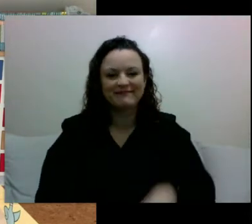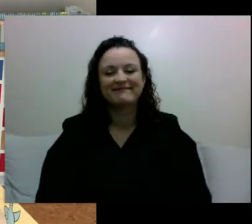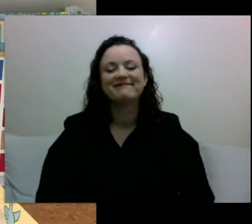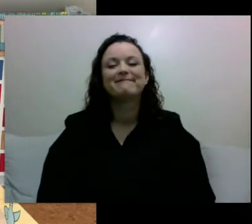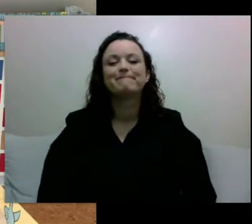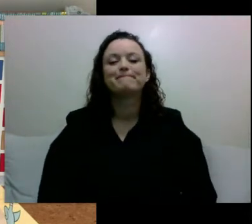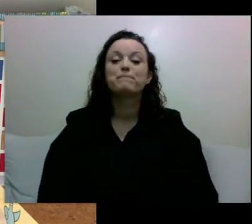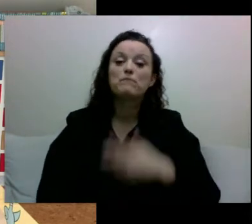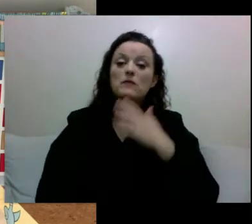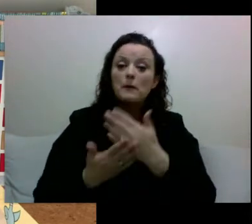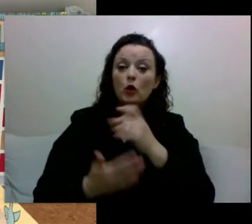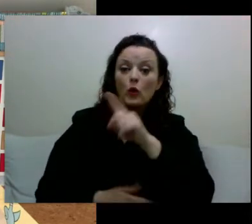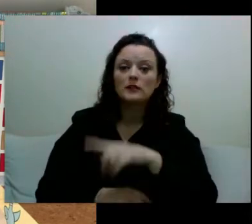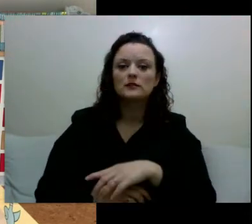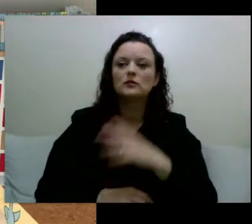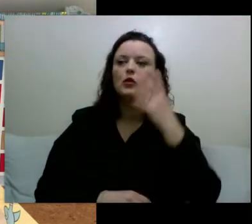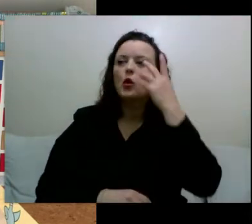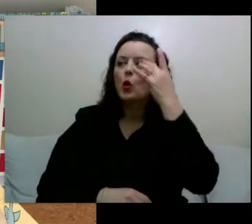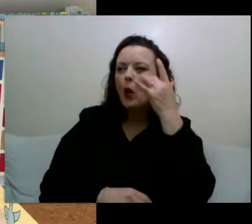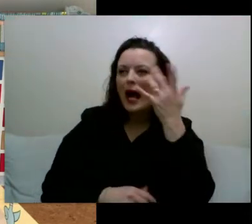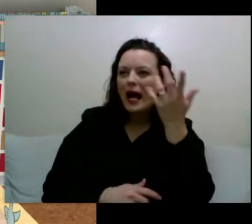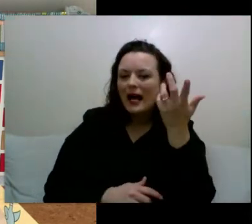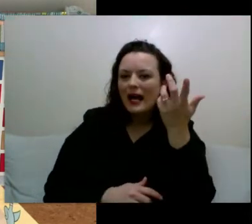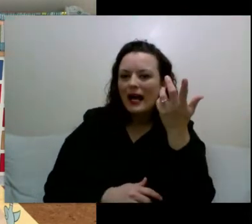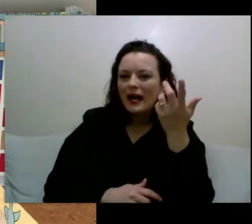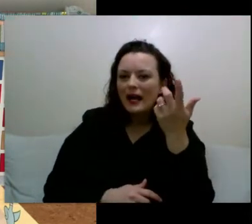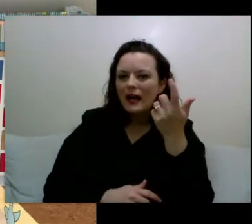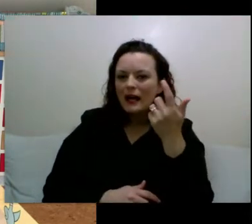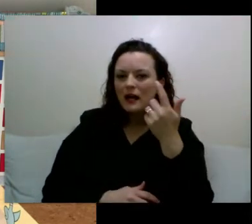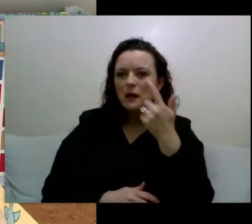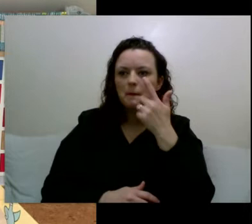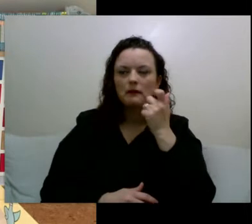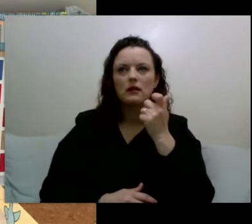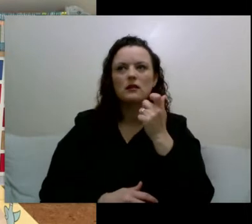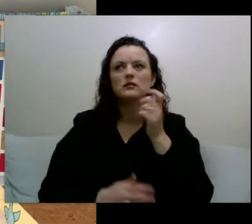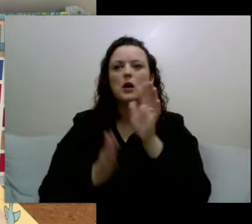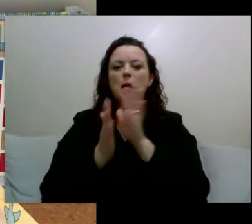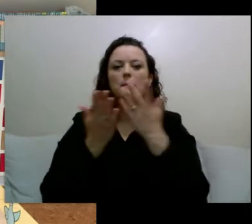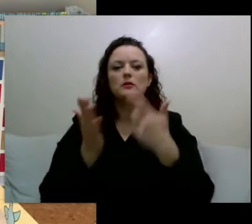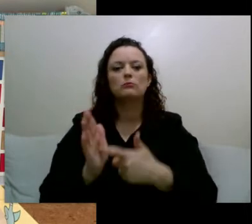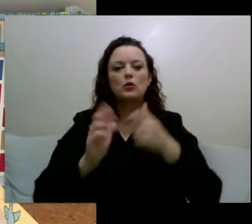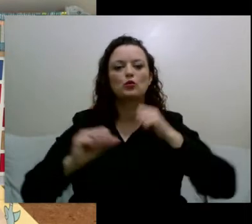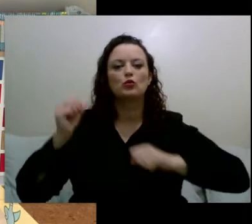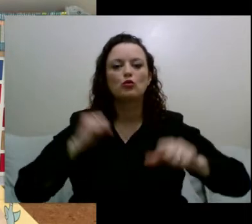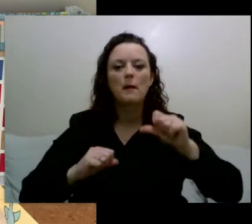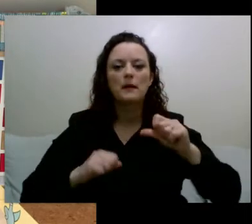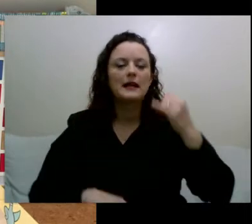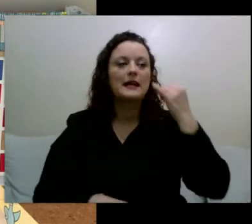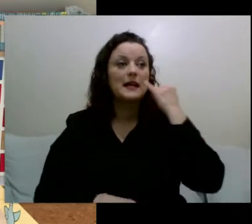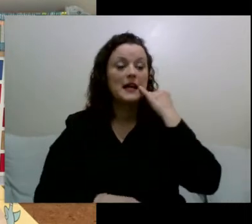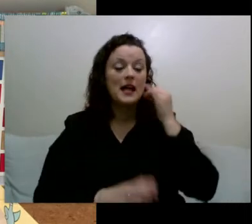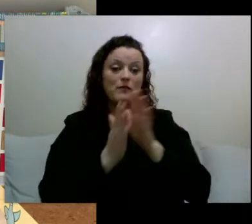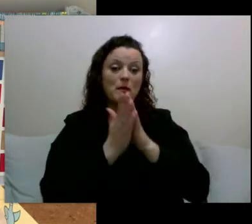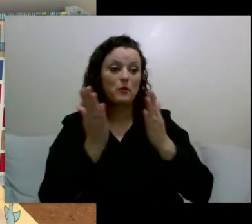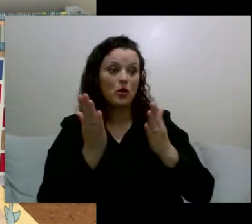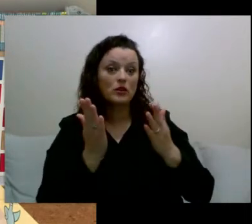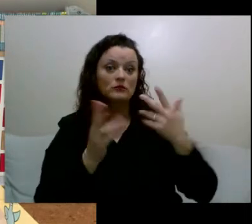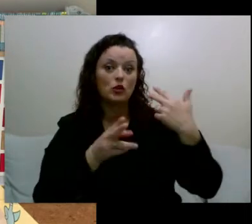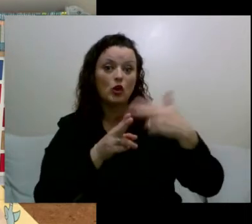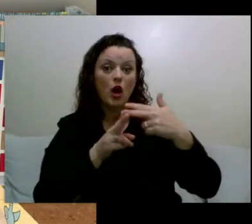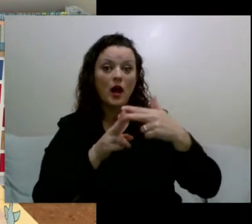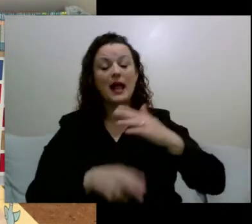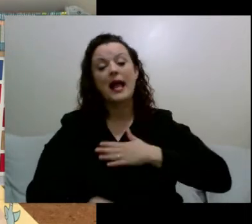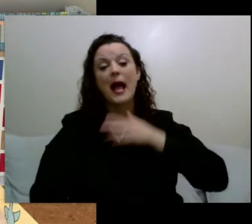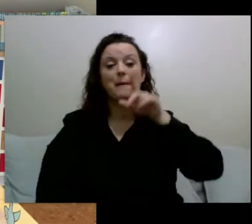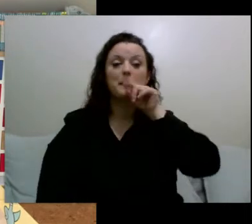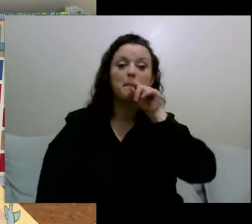And the reason not is books need drama. If I made a book called Happy Pigeon Gets Everything He Wants in Happy Land, and boy, it's